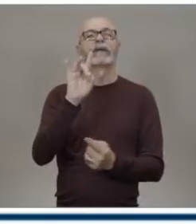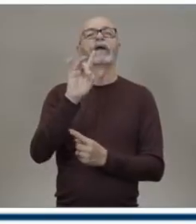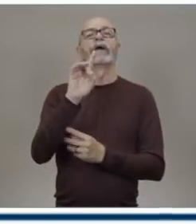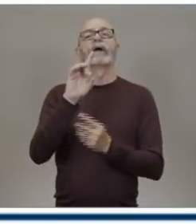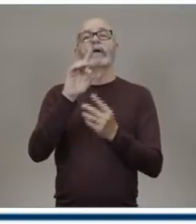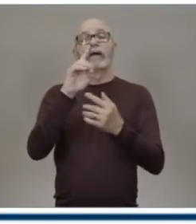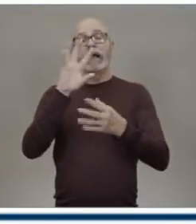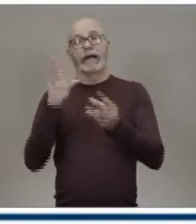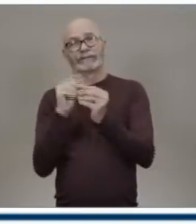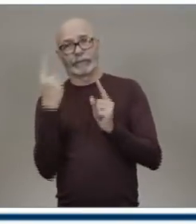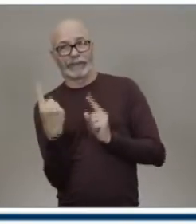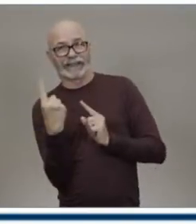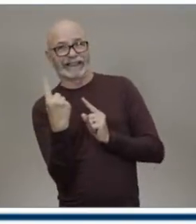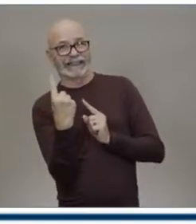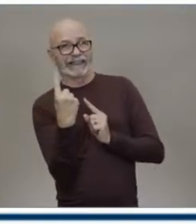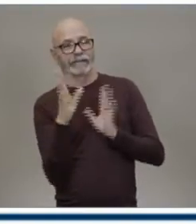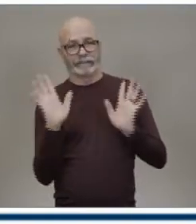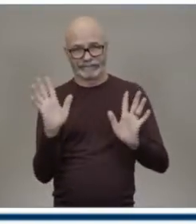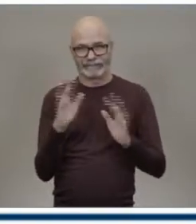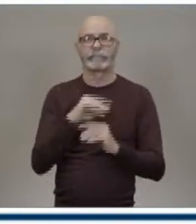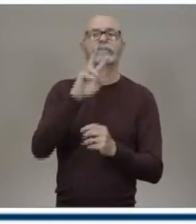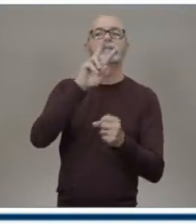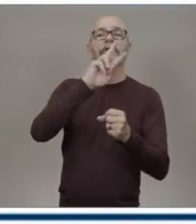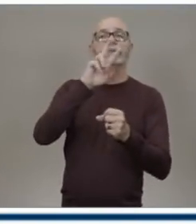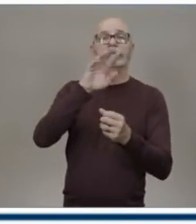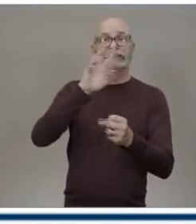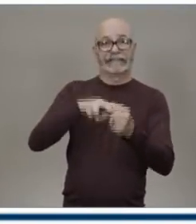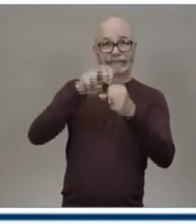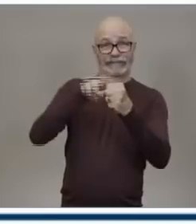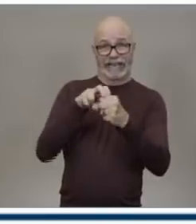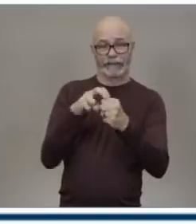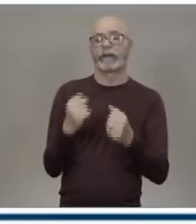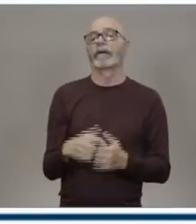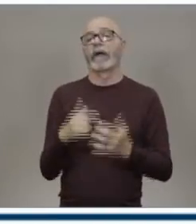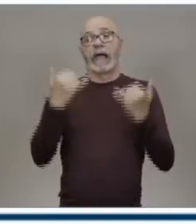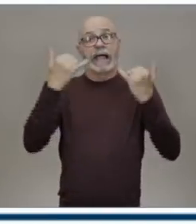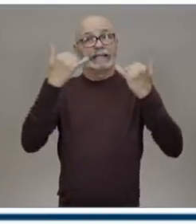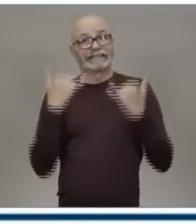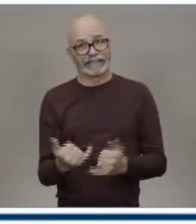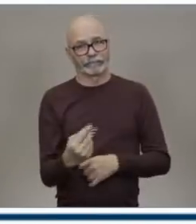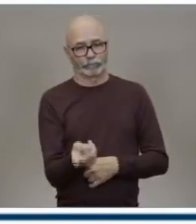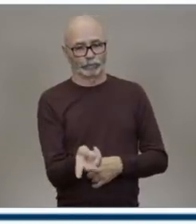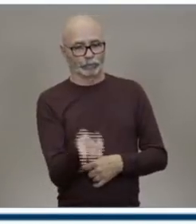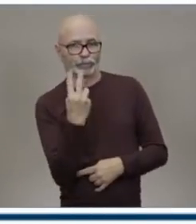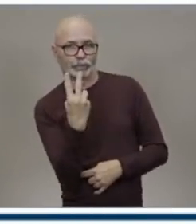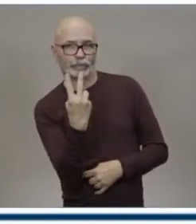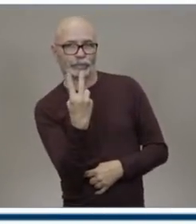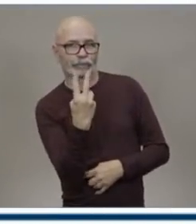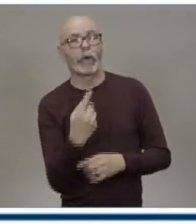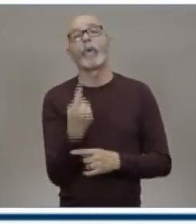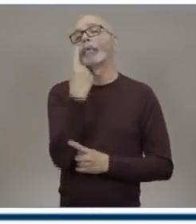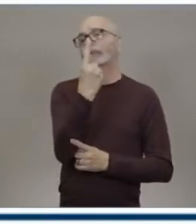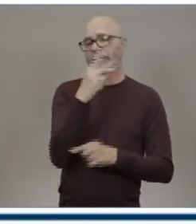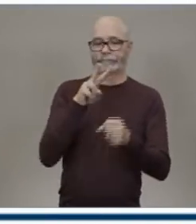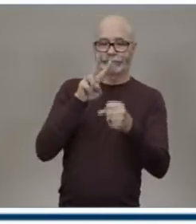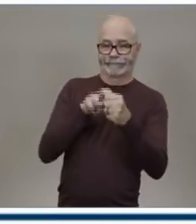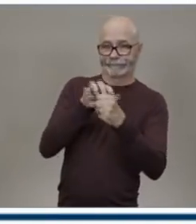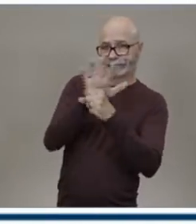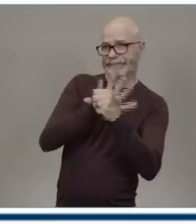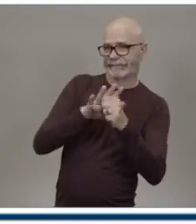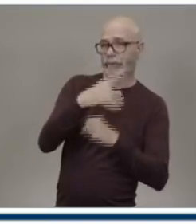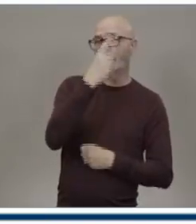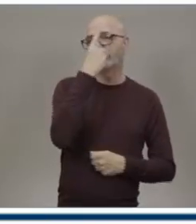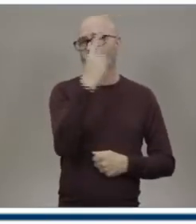today, the December 29th, we now have 2 new cases, 1 in Central Zone and 1 in Western Zone. So in total of all